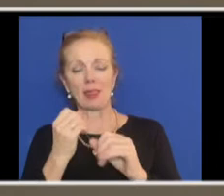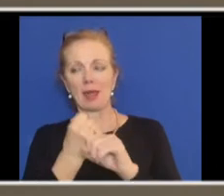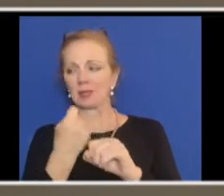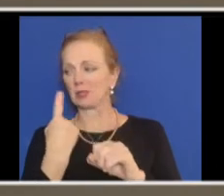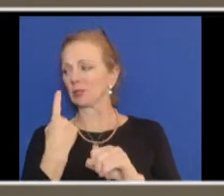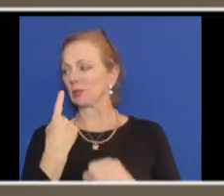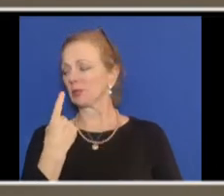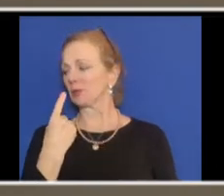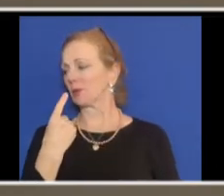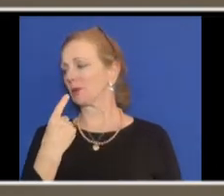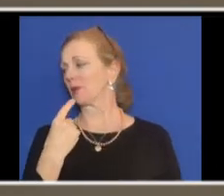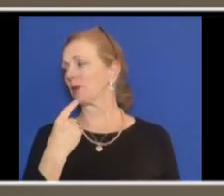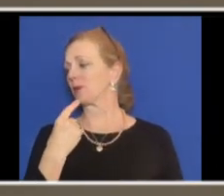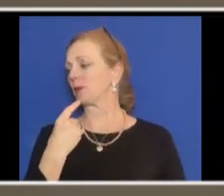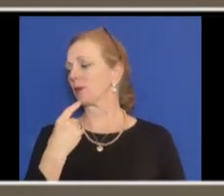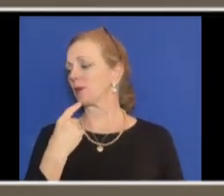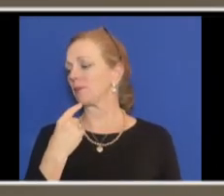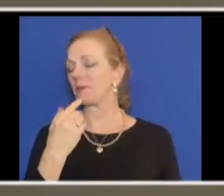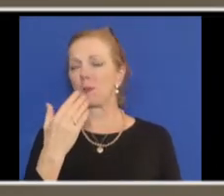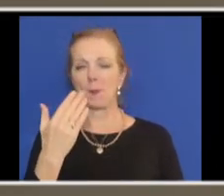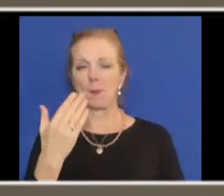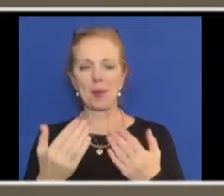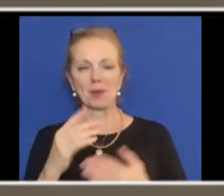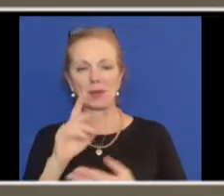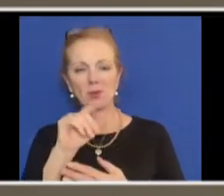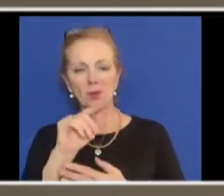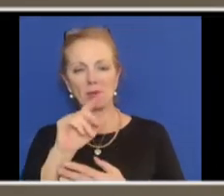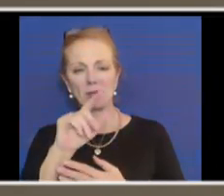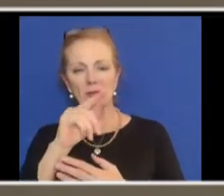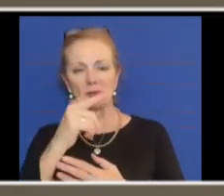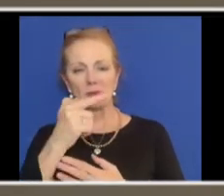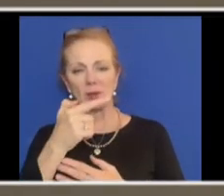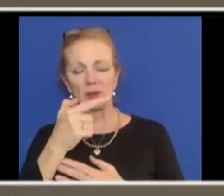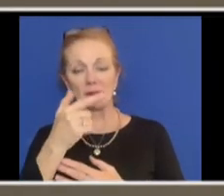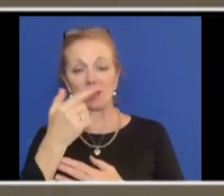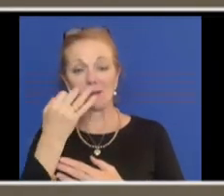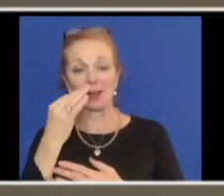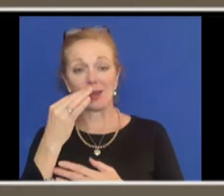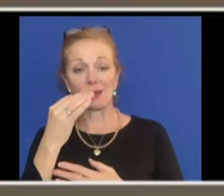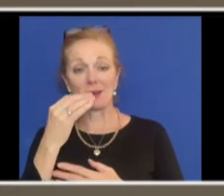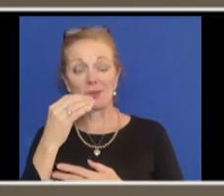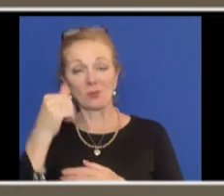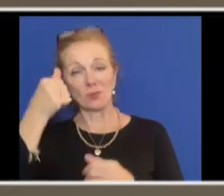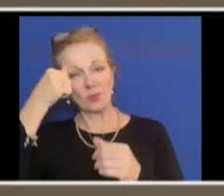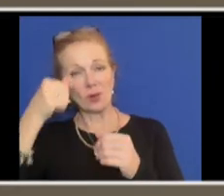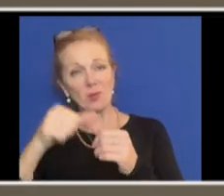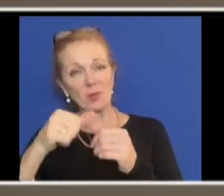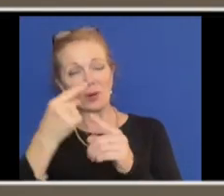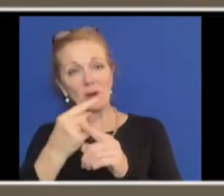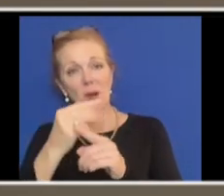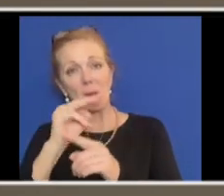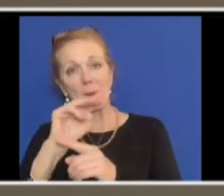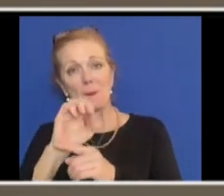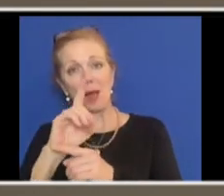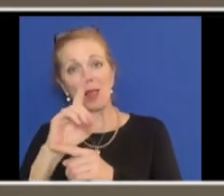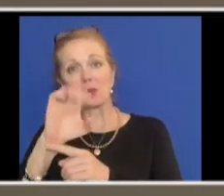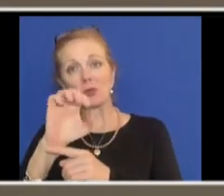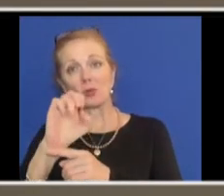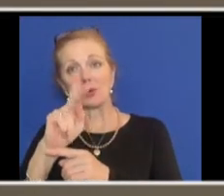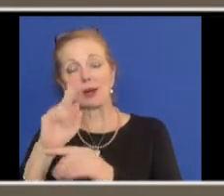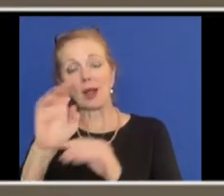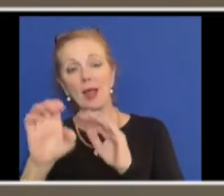or maybe 2021 and if I recall correctly Mallard Creek Elementary has